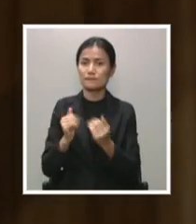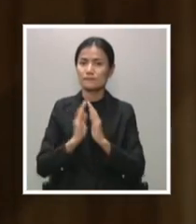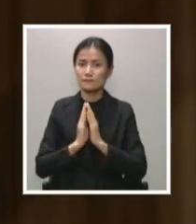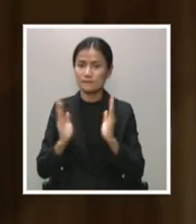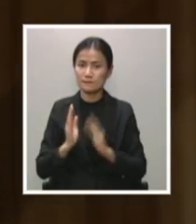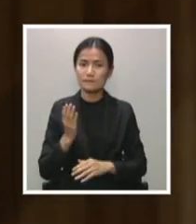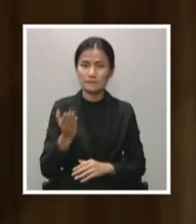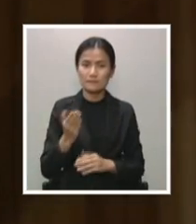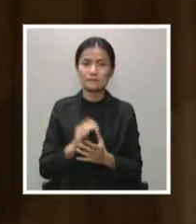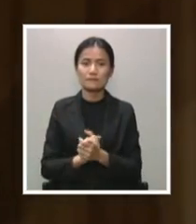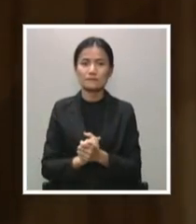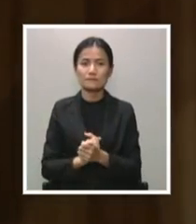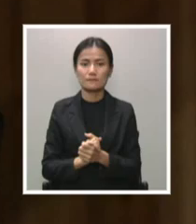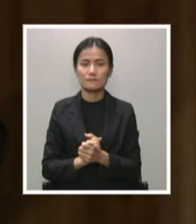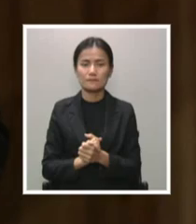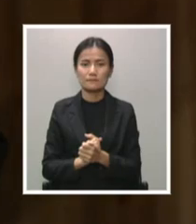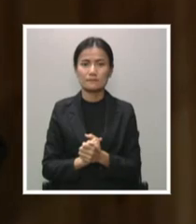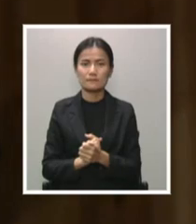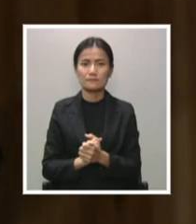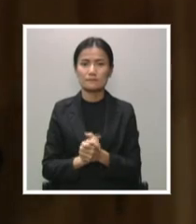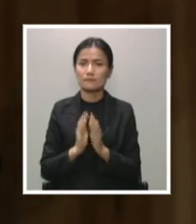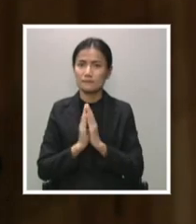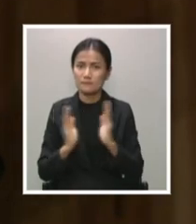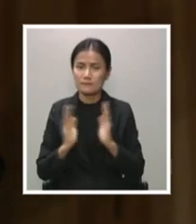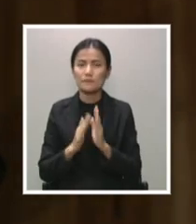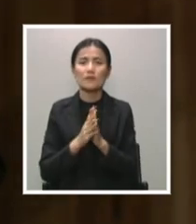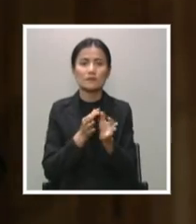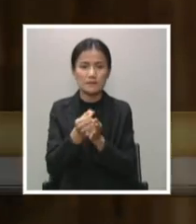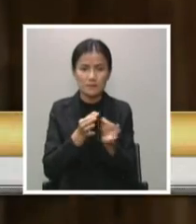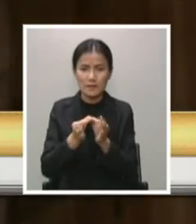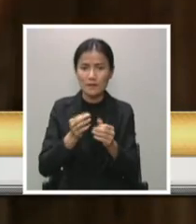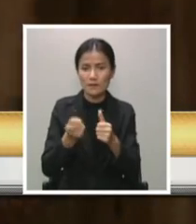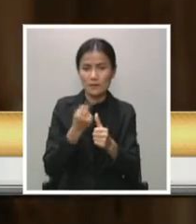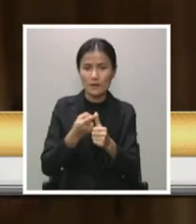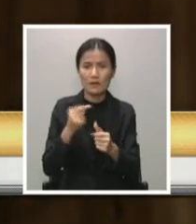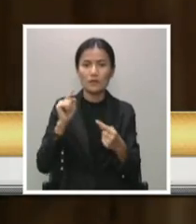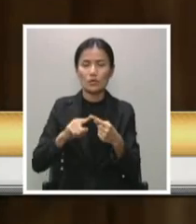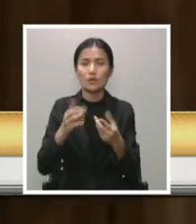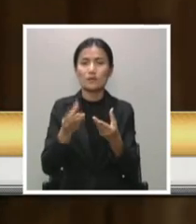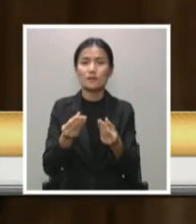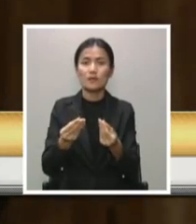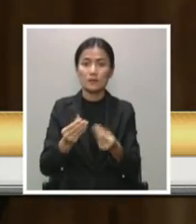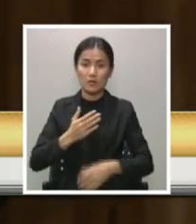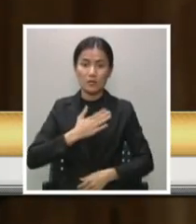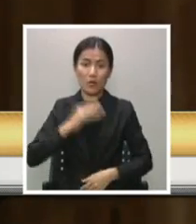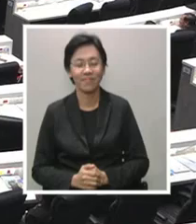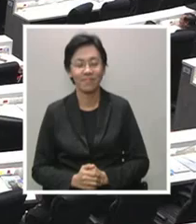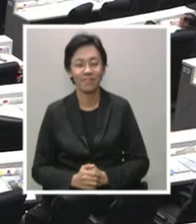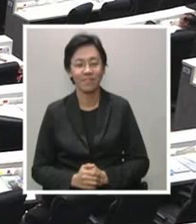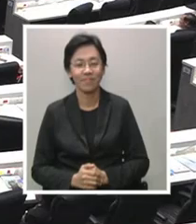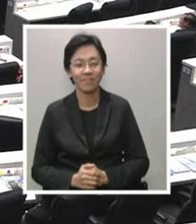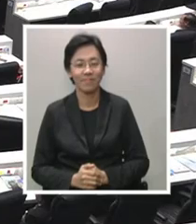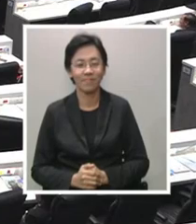in tackling economic issues and social disparities. The opposition claimed that many of the government's mega projects, such as